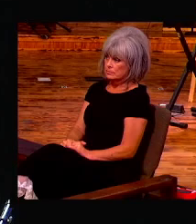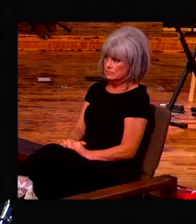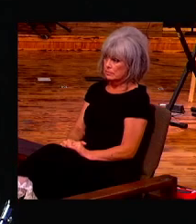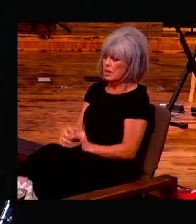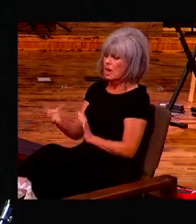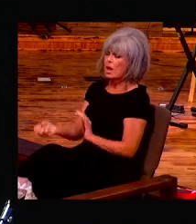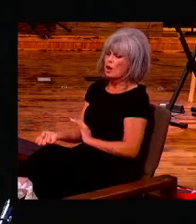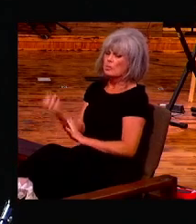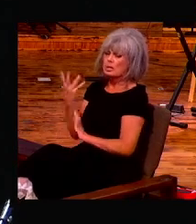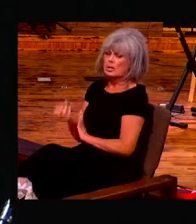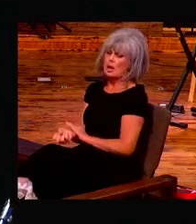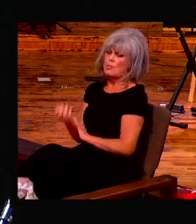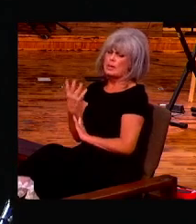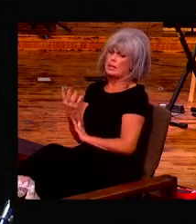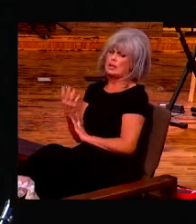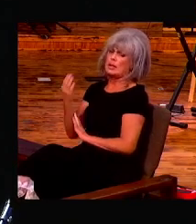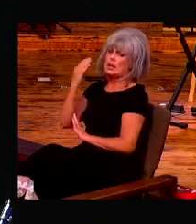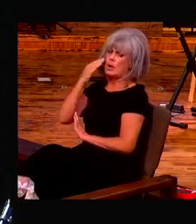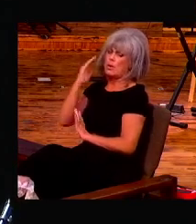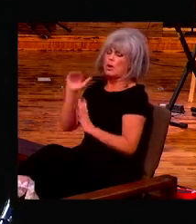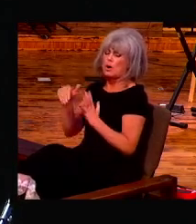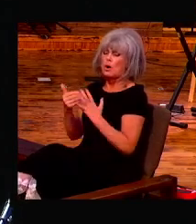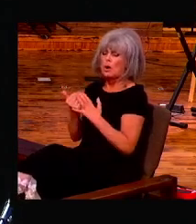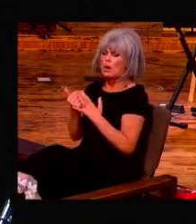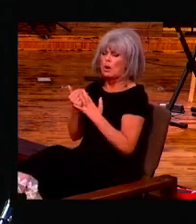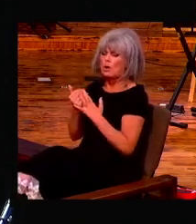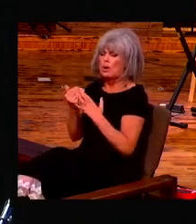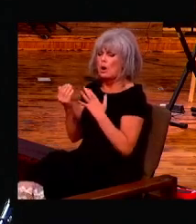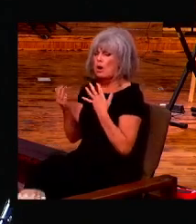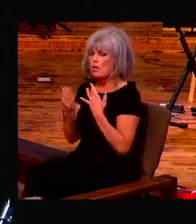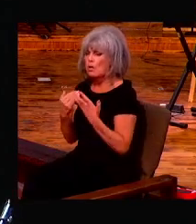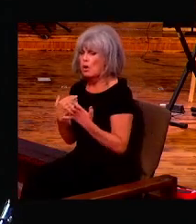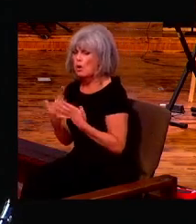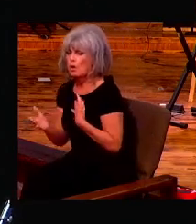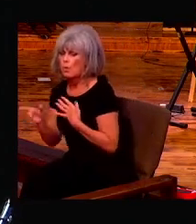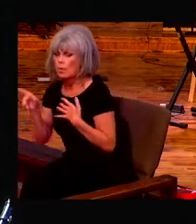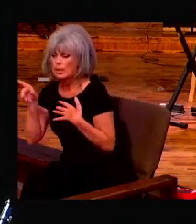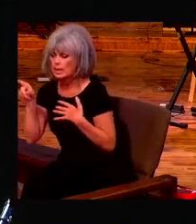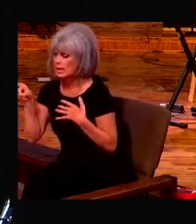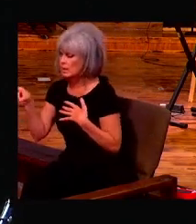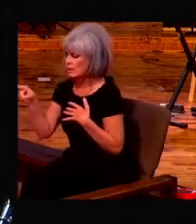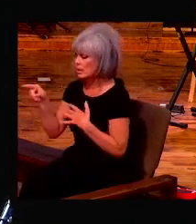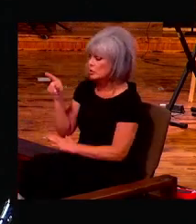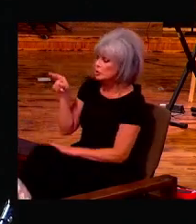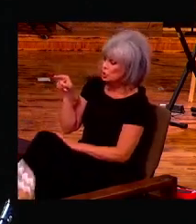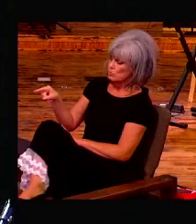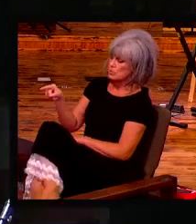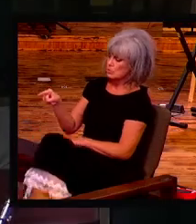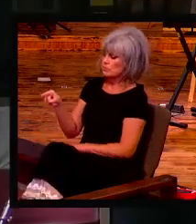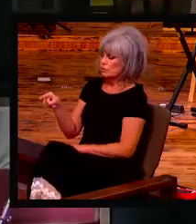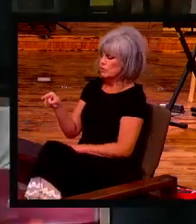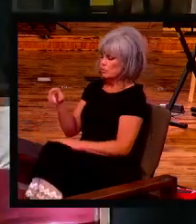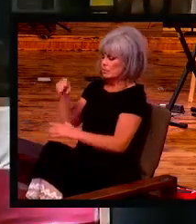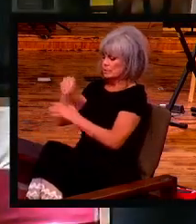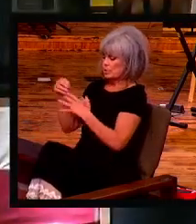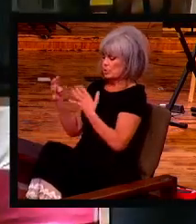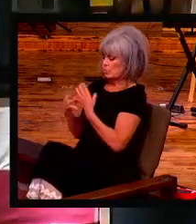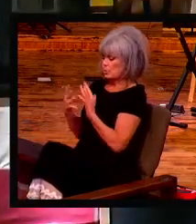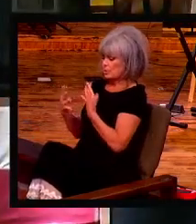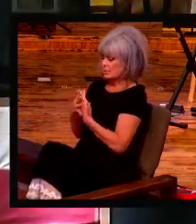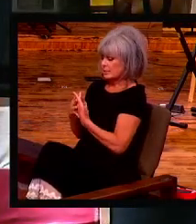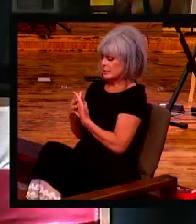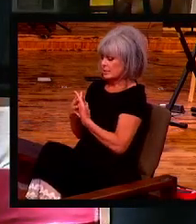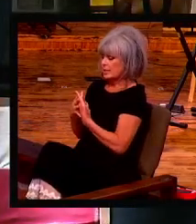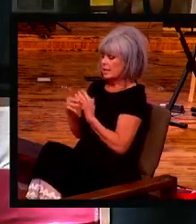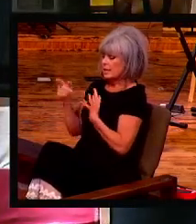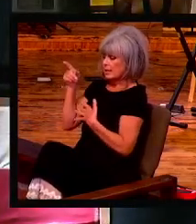How many know? Although he was in the prison, he never let the prison